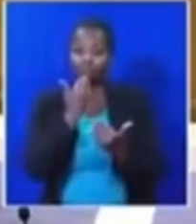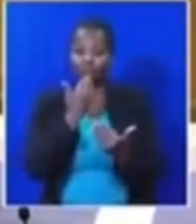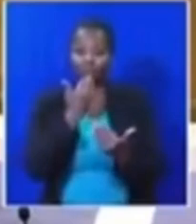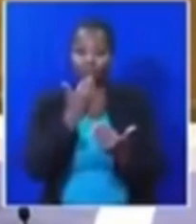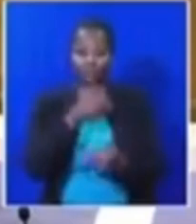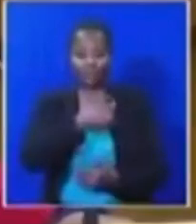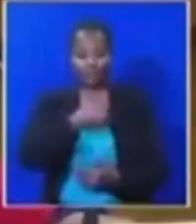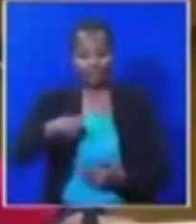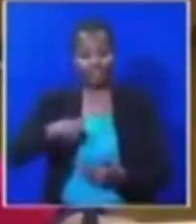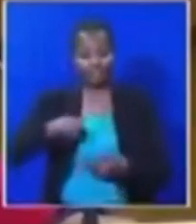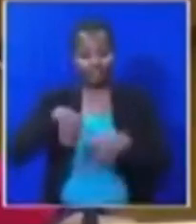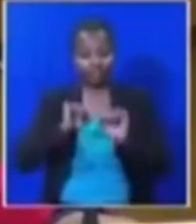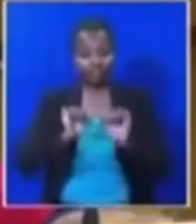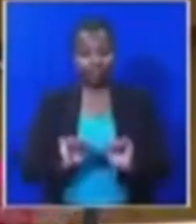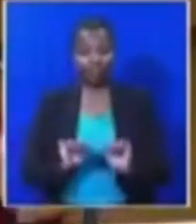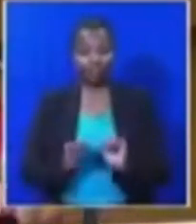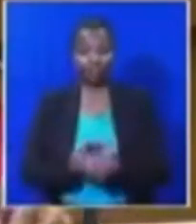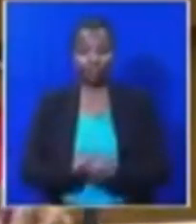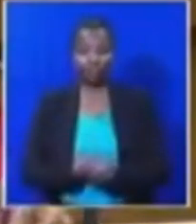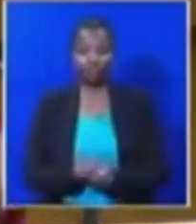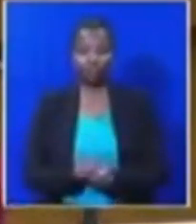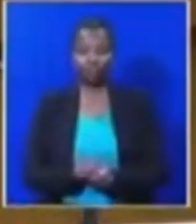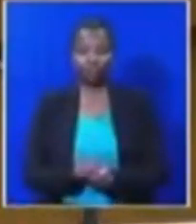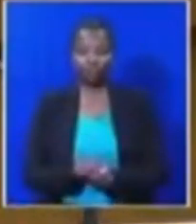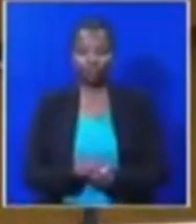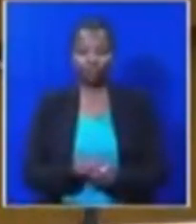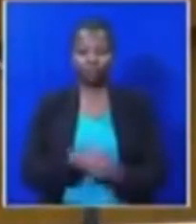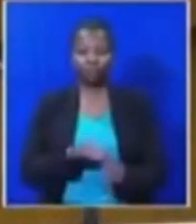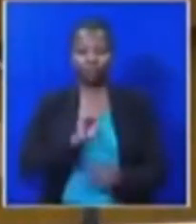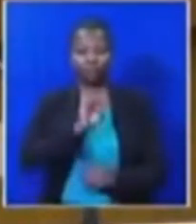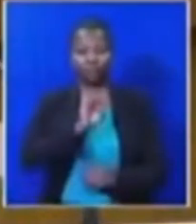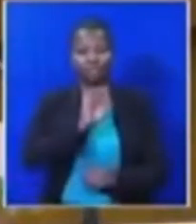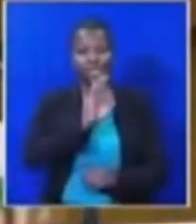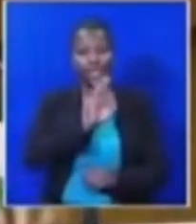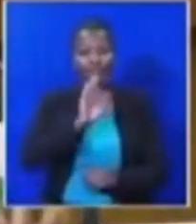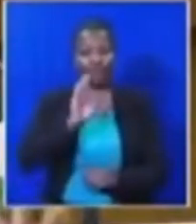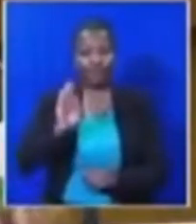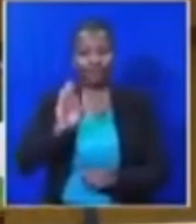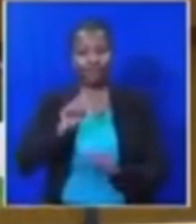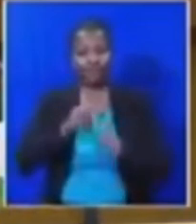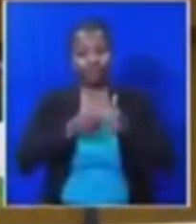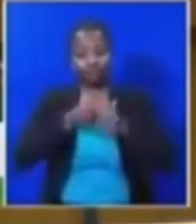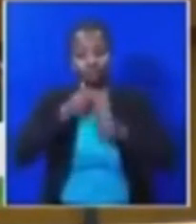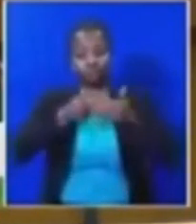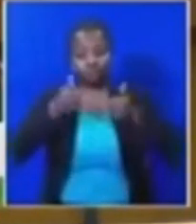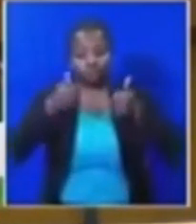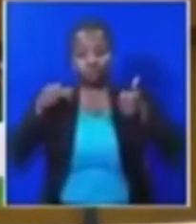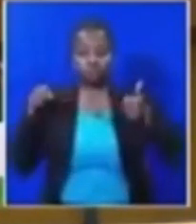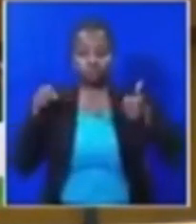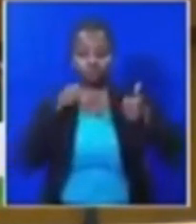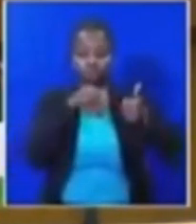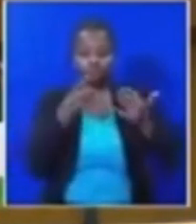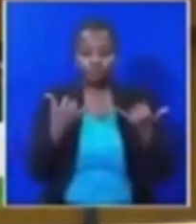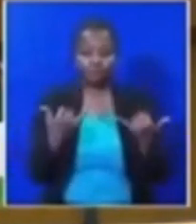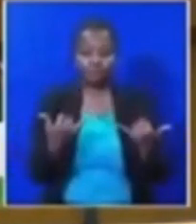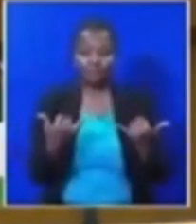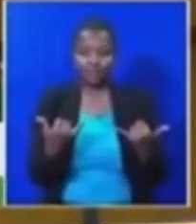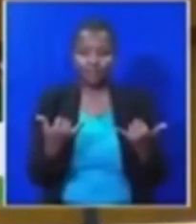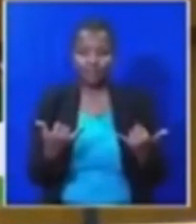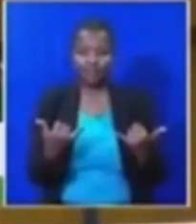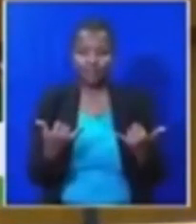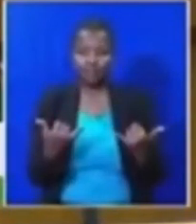Madam Chair, the EFF leadership does not use